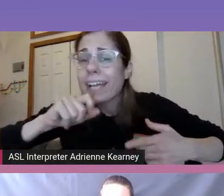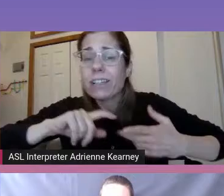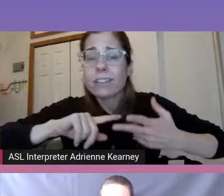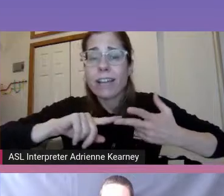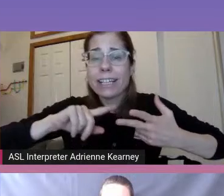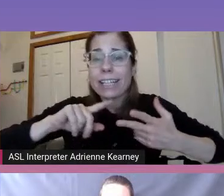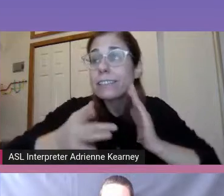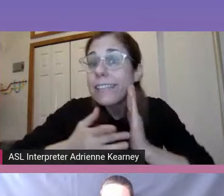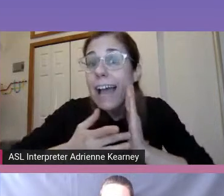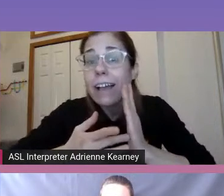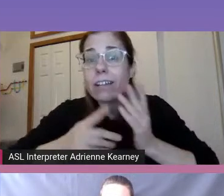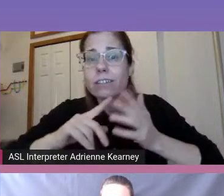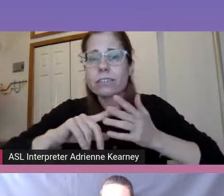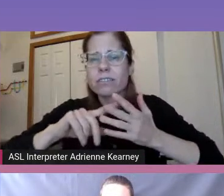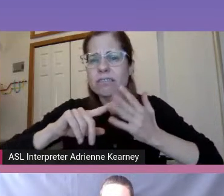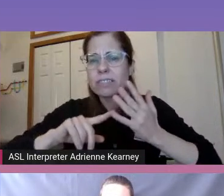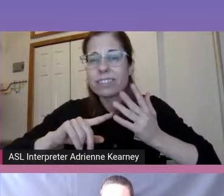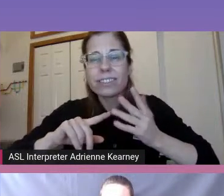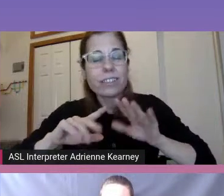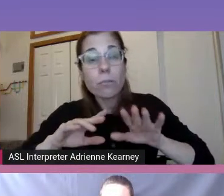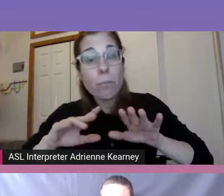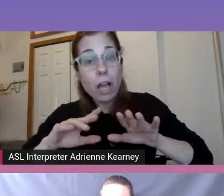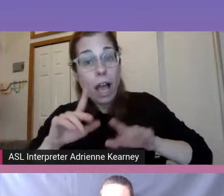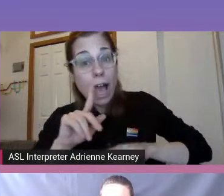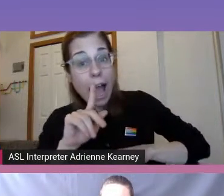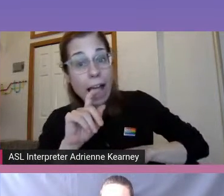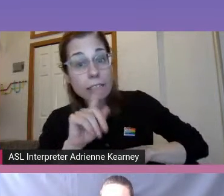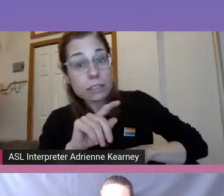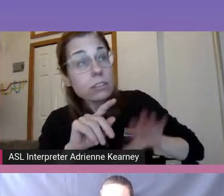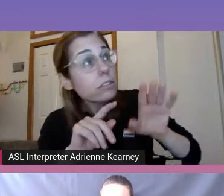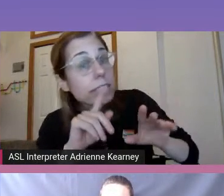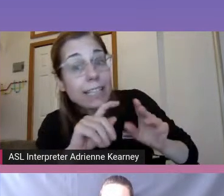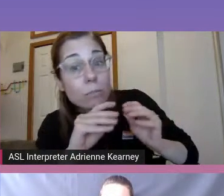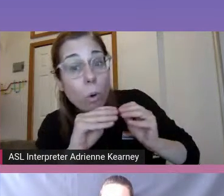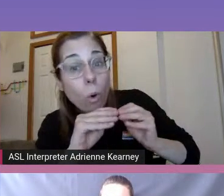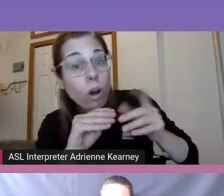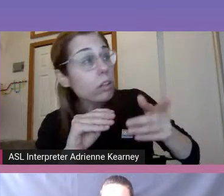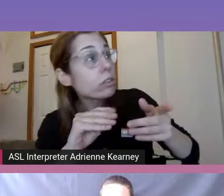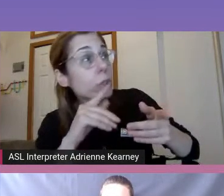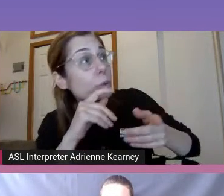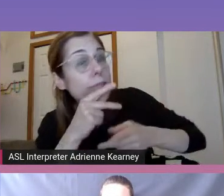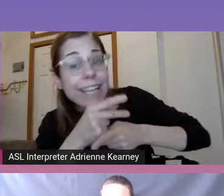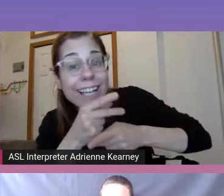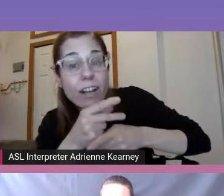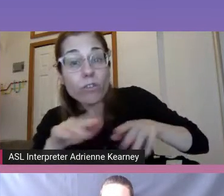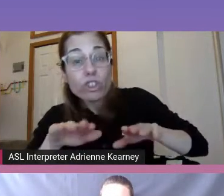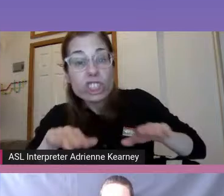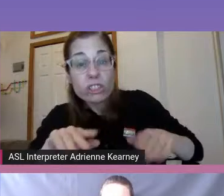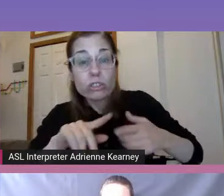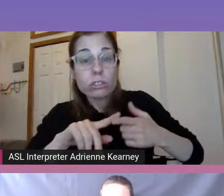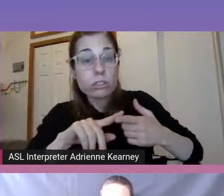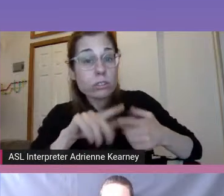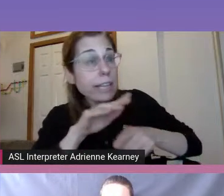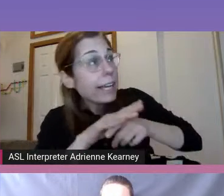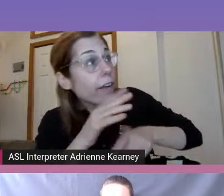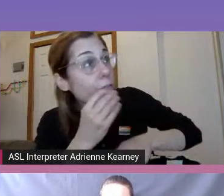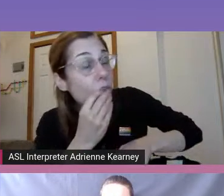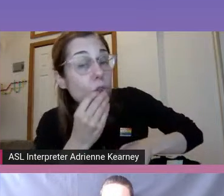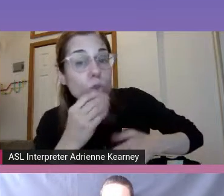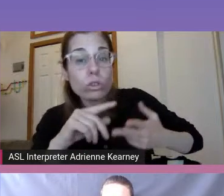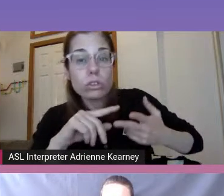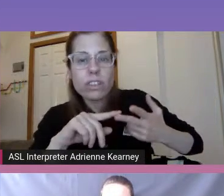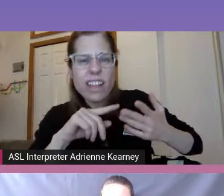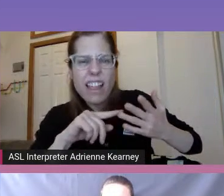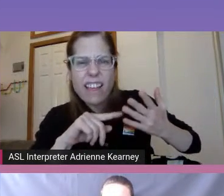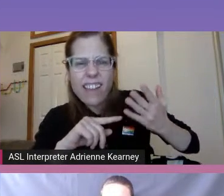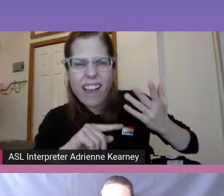offer lots of suggestions, like, will you need childcare support during this process? Is food going to be a challenge during this? Do you have other things that